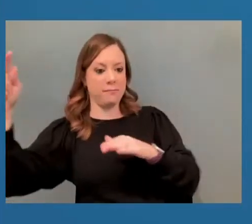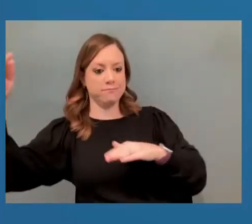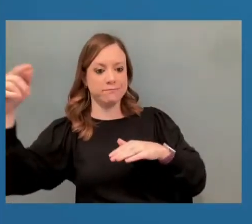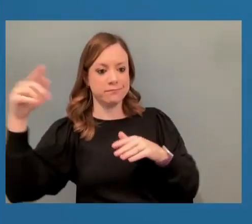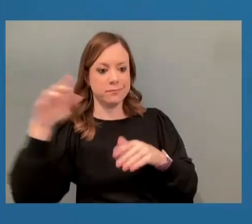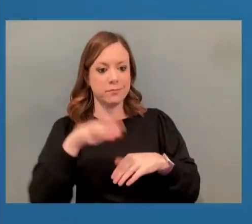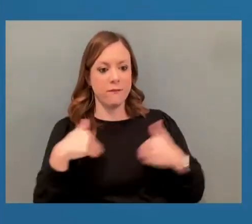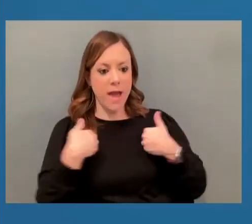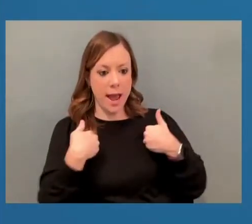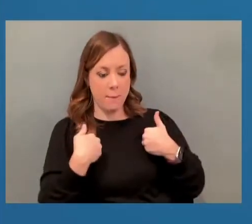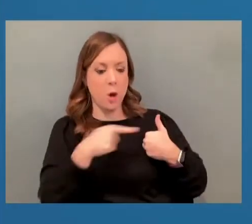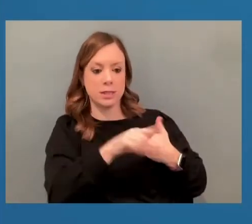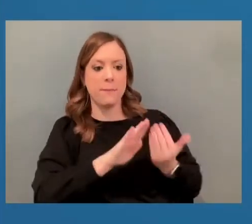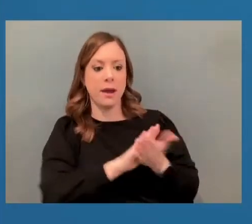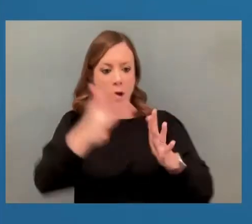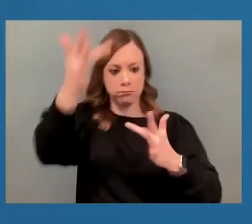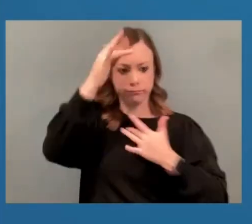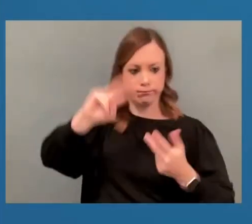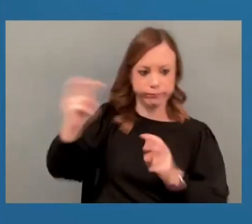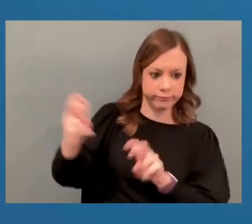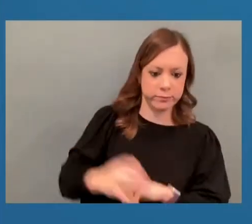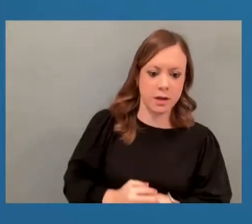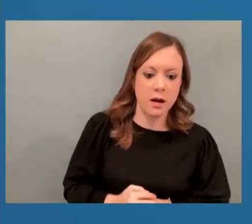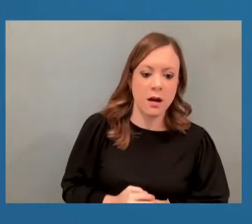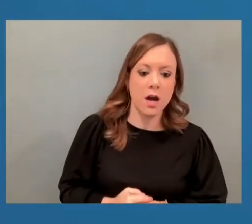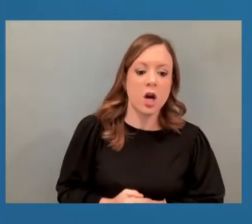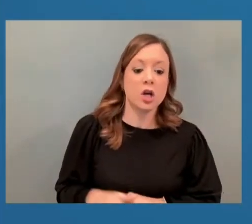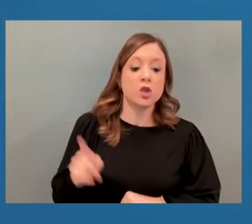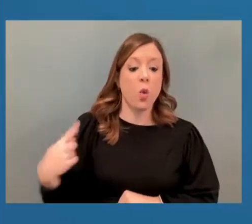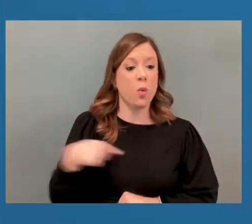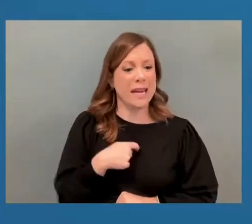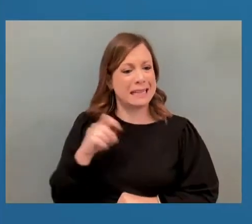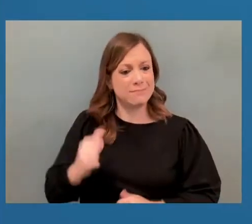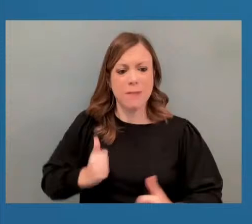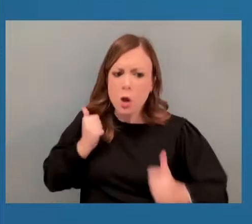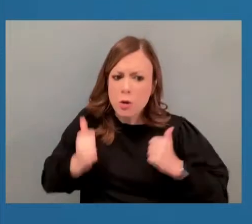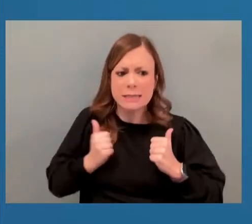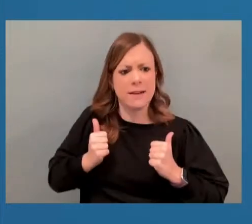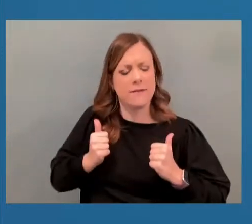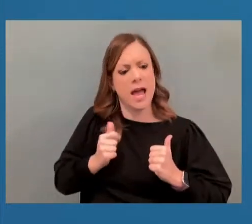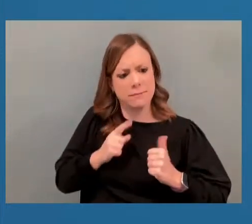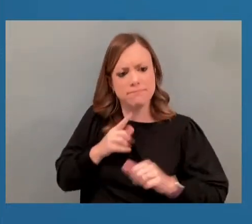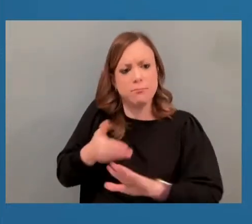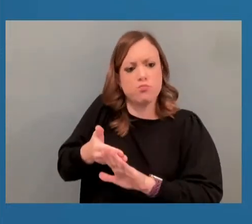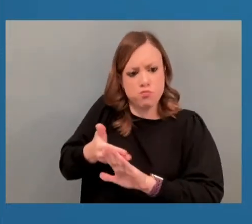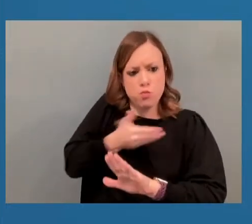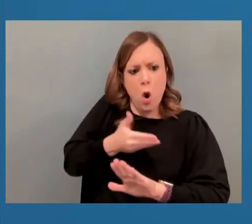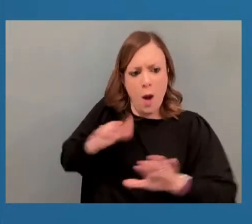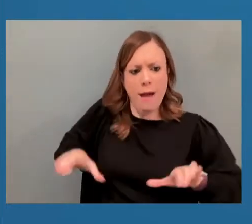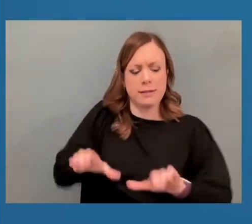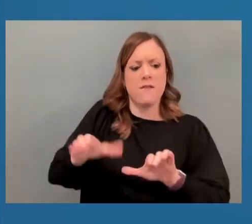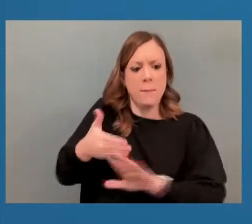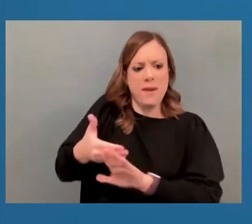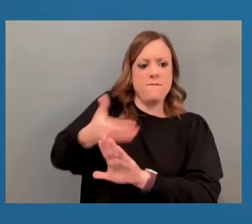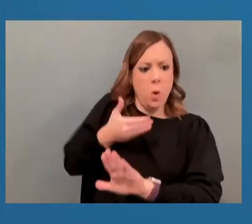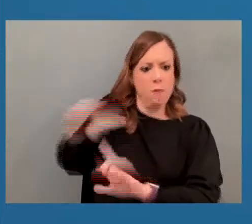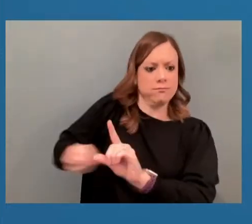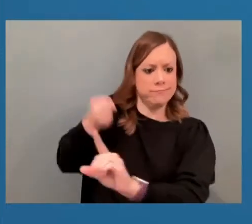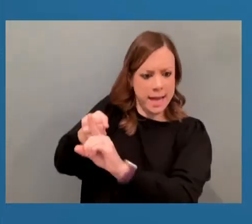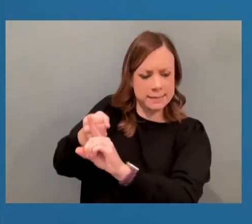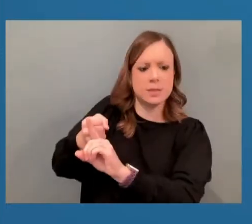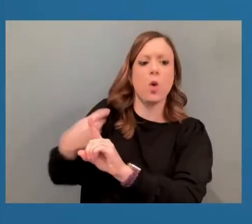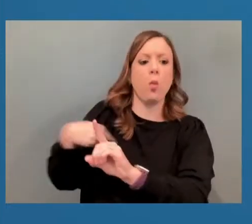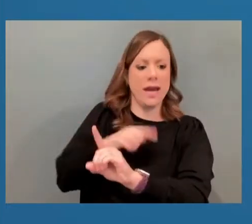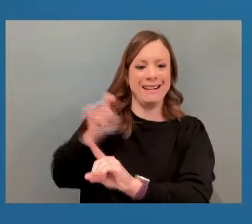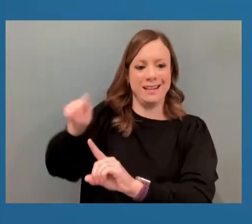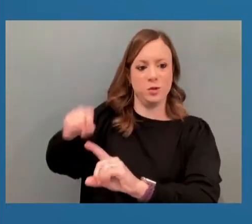need to take aggressive and proactive steps to prevent the transmission of HPAI in animals and protect